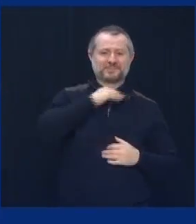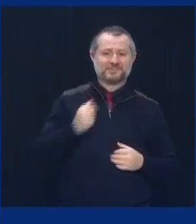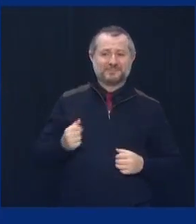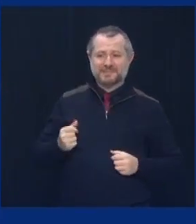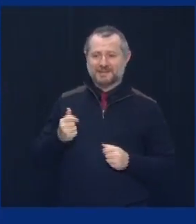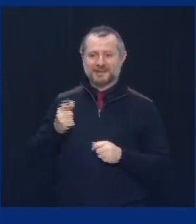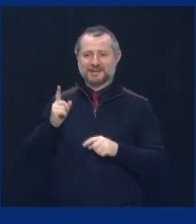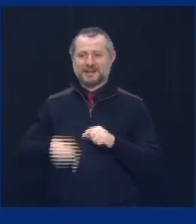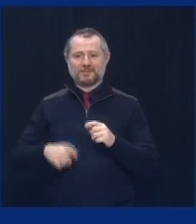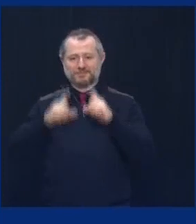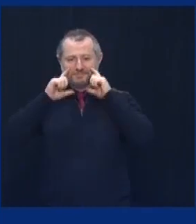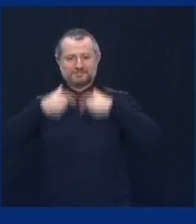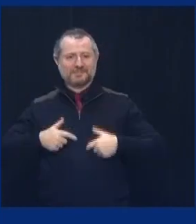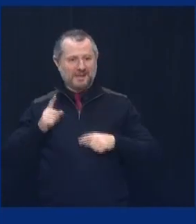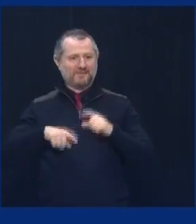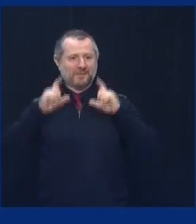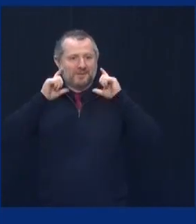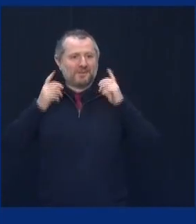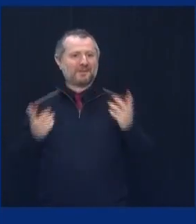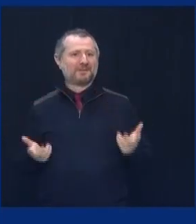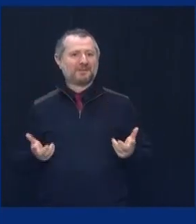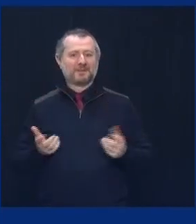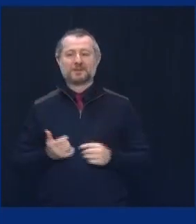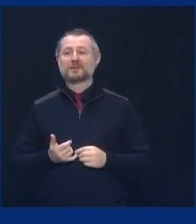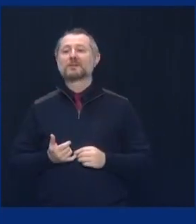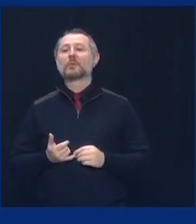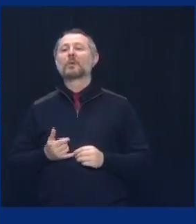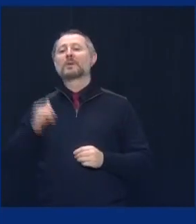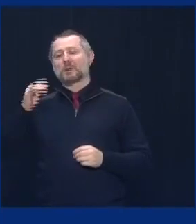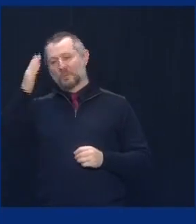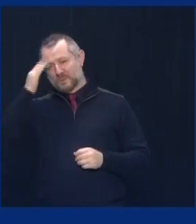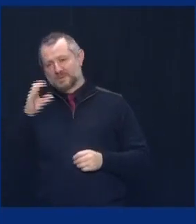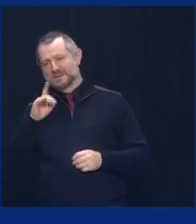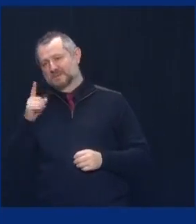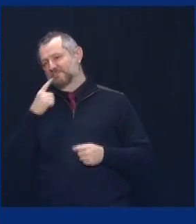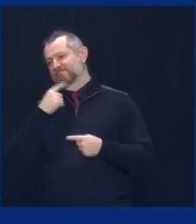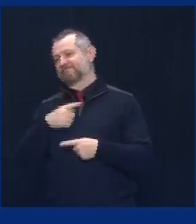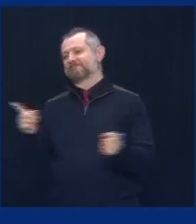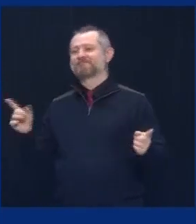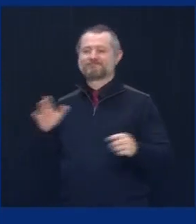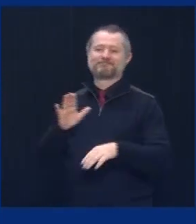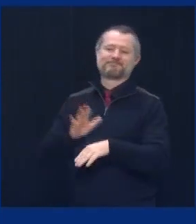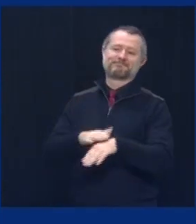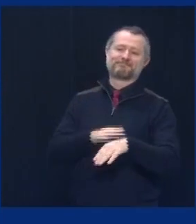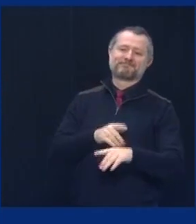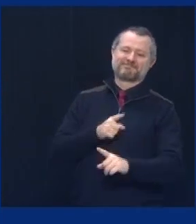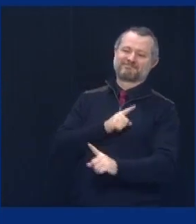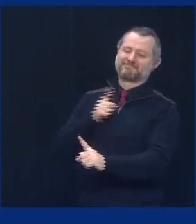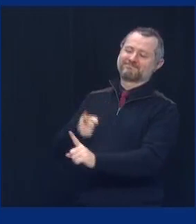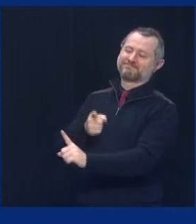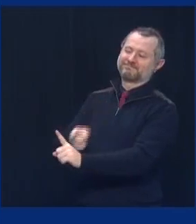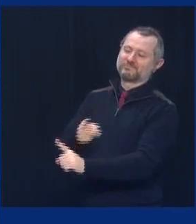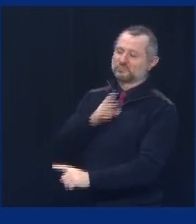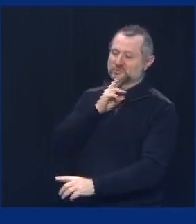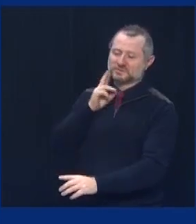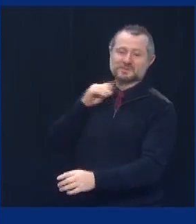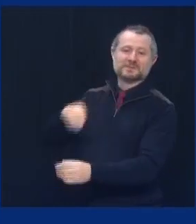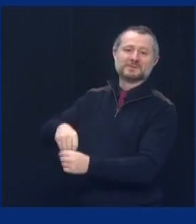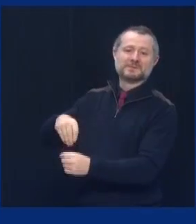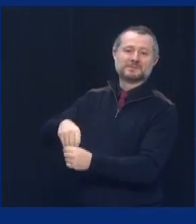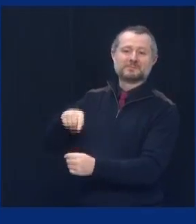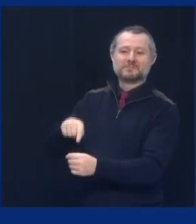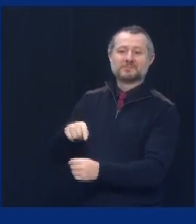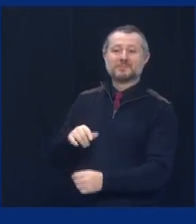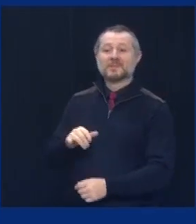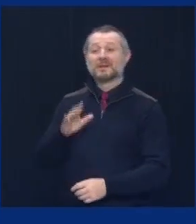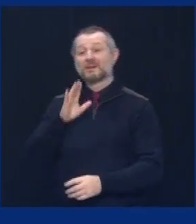have to take your mask off. And so that was why the CDC raised the alarm specifically as it relates to indoor dining. And then to the governor's point, When you